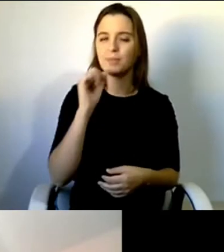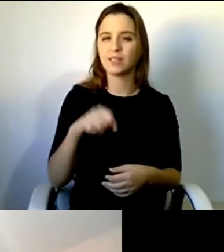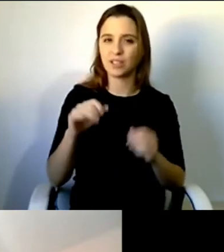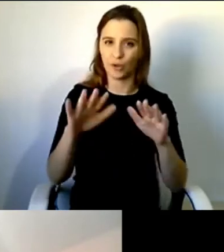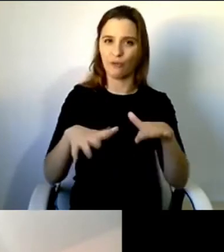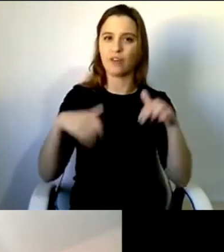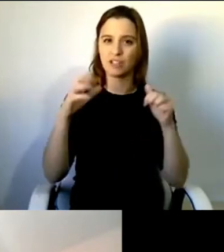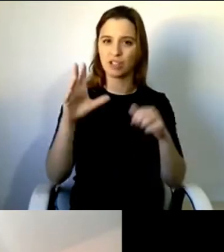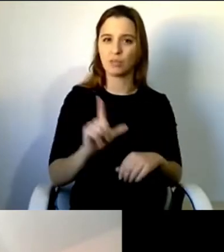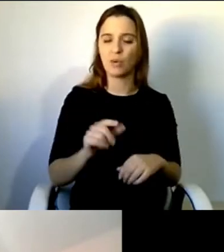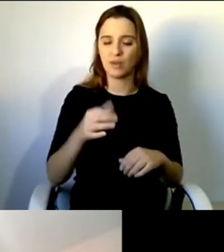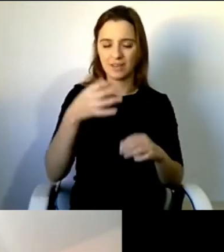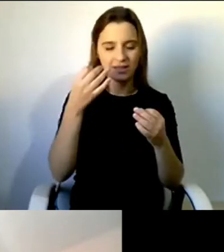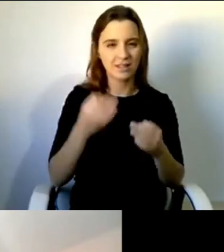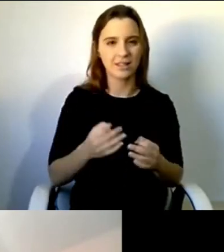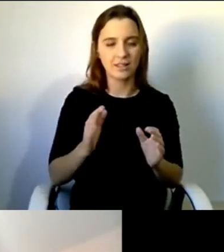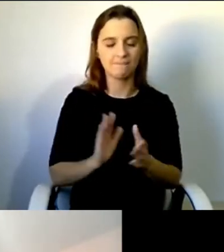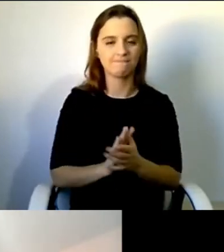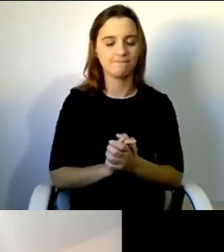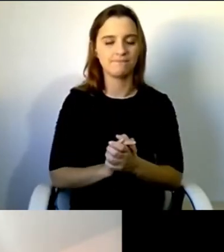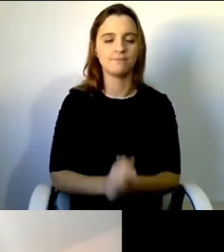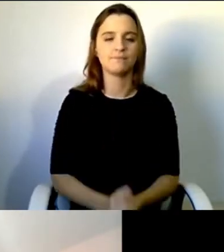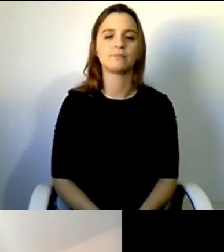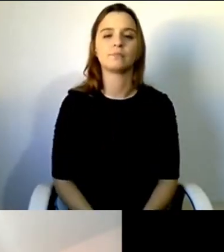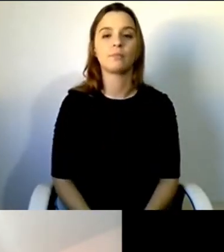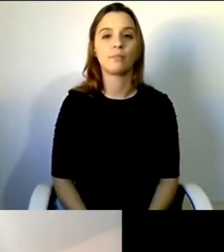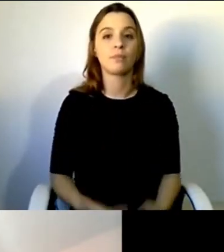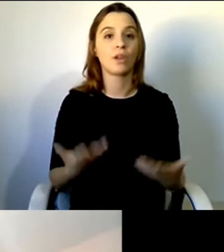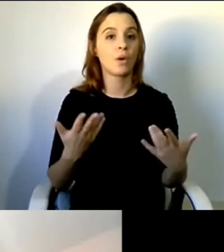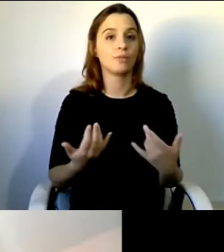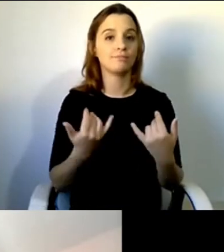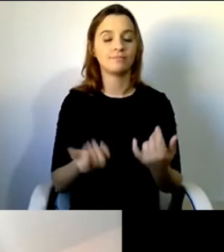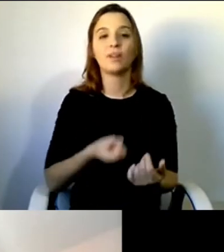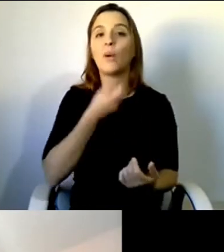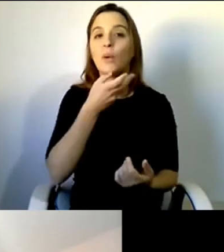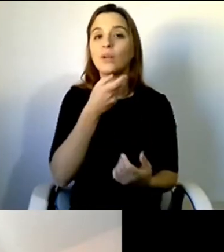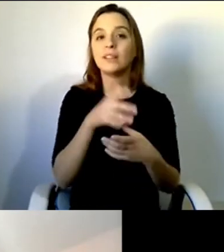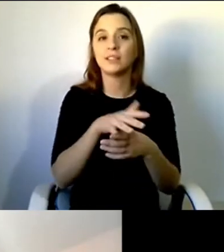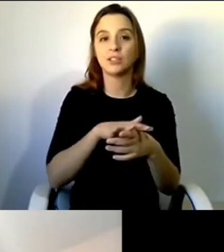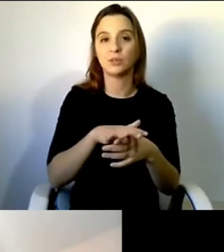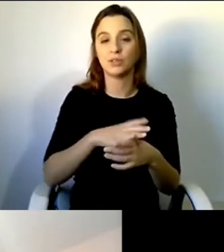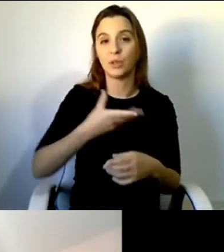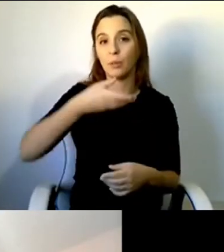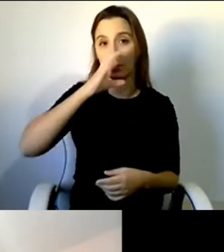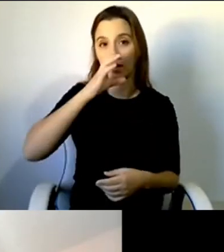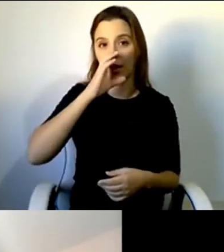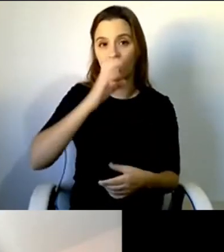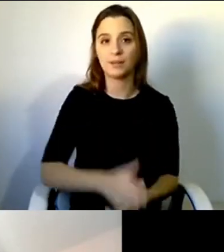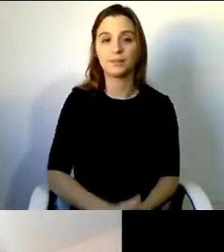Now let me move on to the situation in Bulgaria. As a matter of fact,